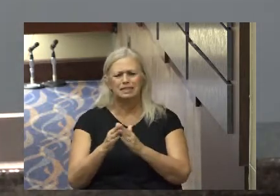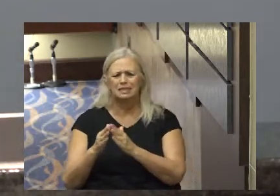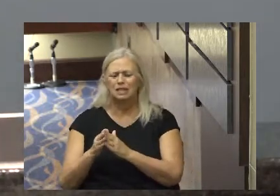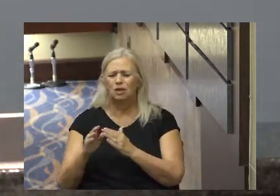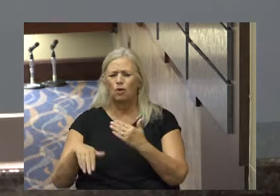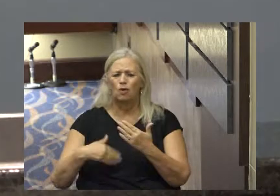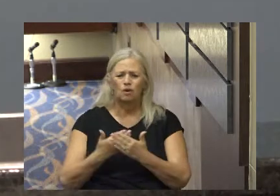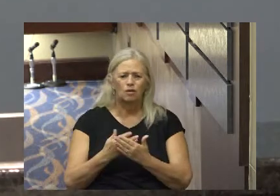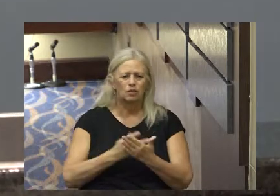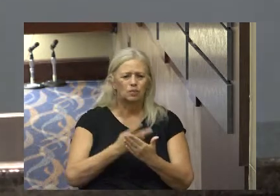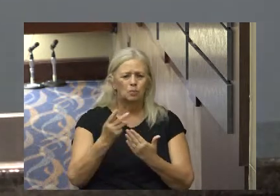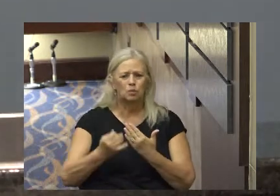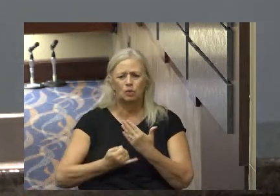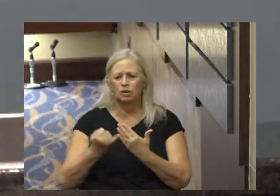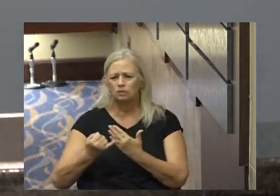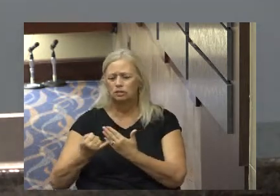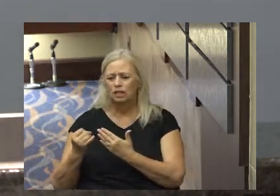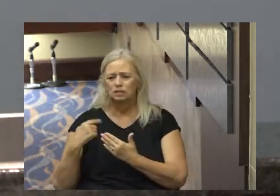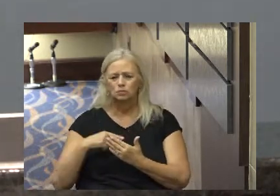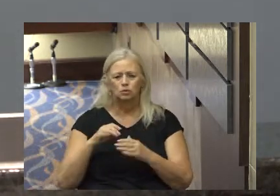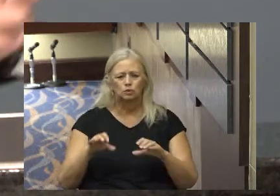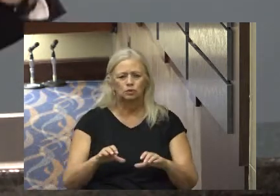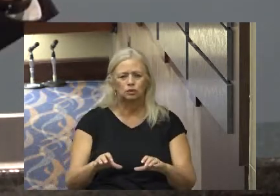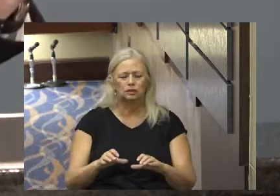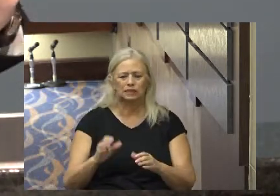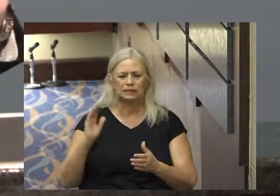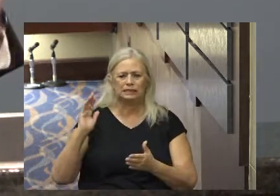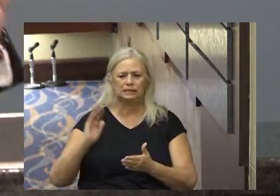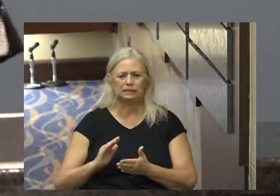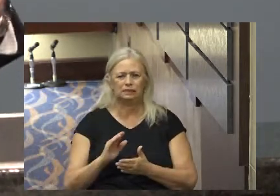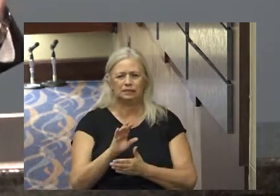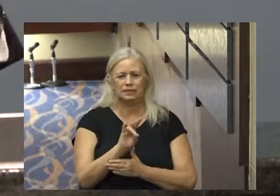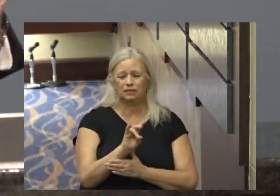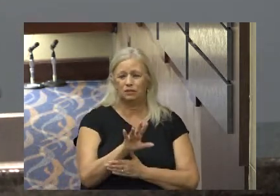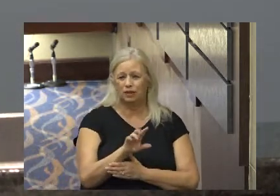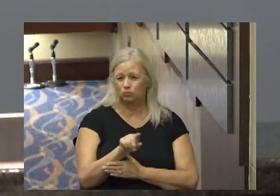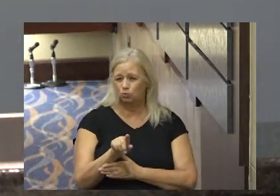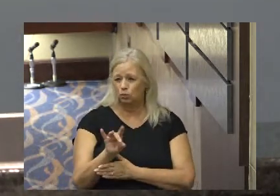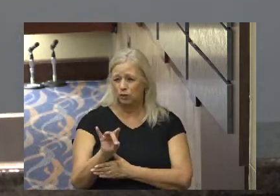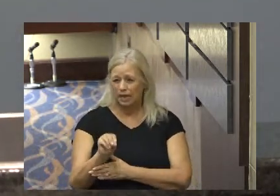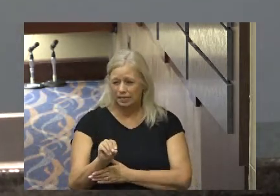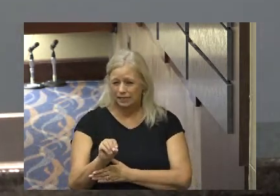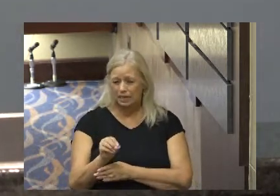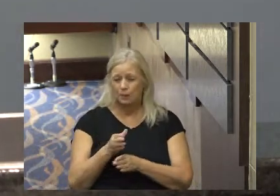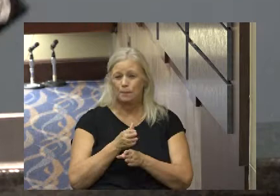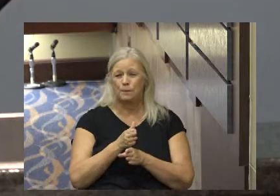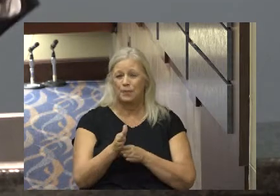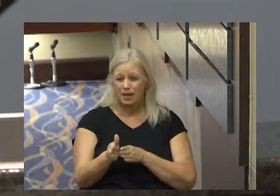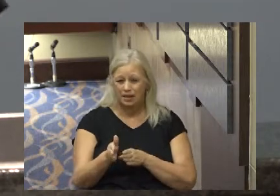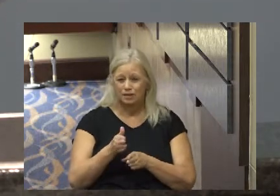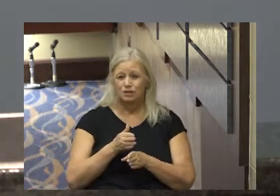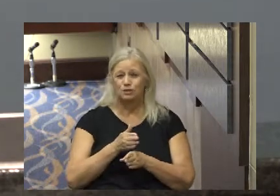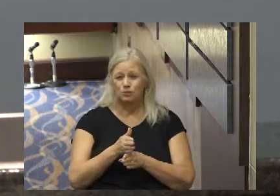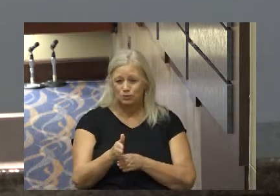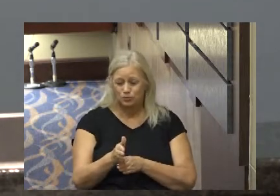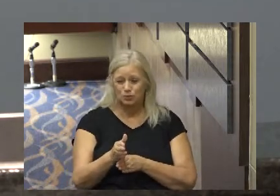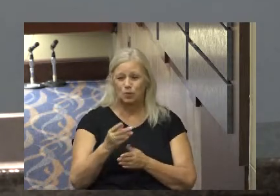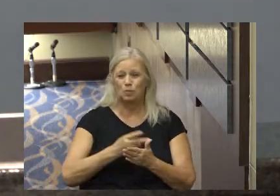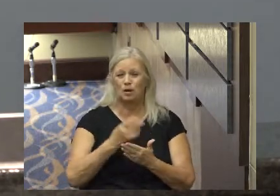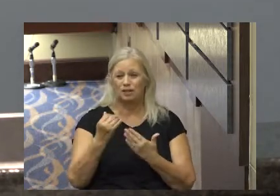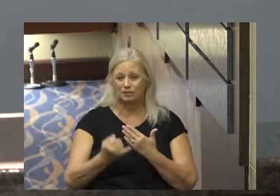we have going on, but we had to narrow it down to 75 or 80 of the major projects, and there's